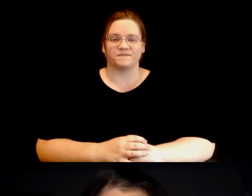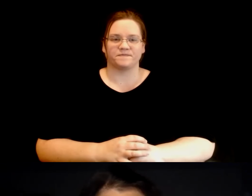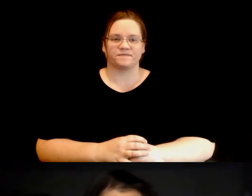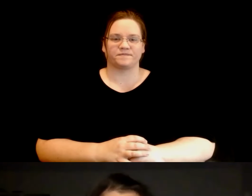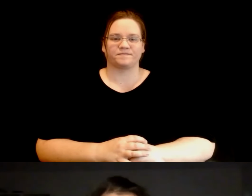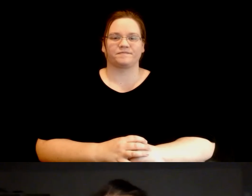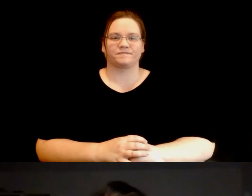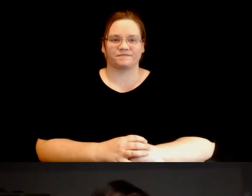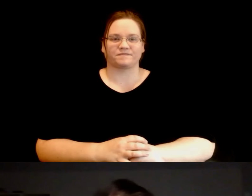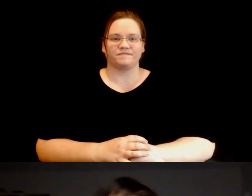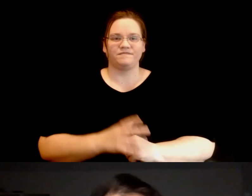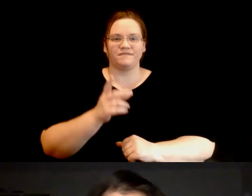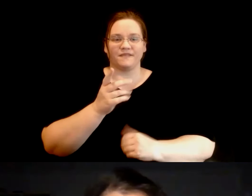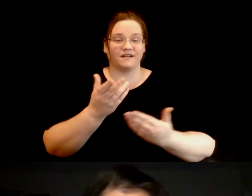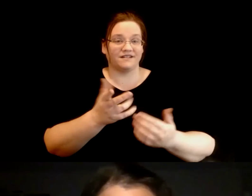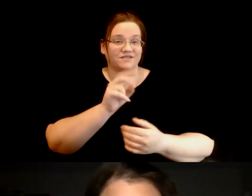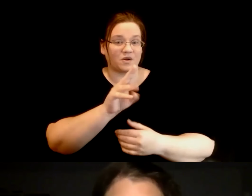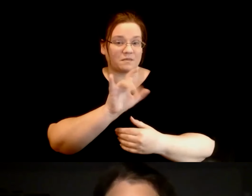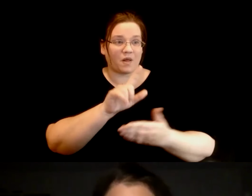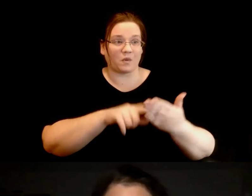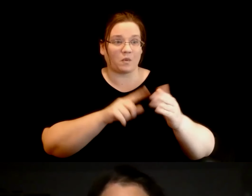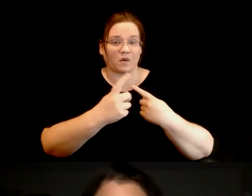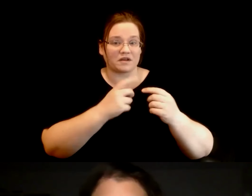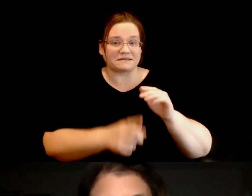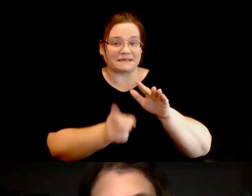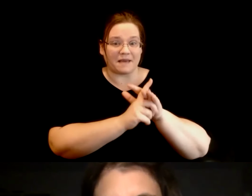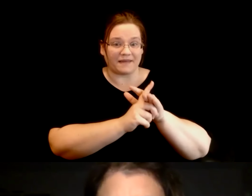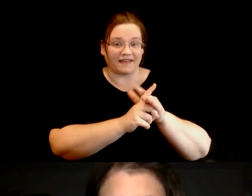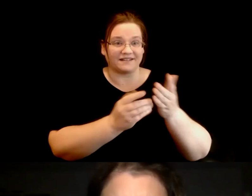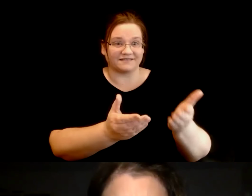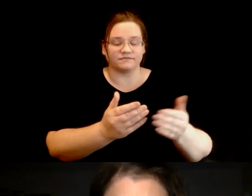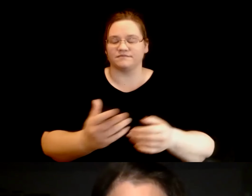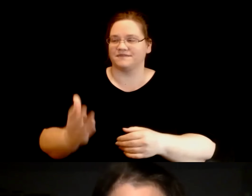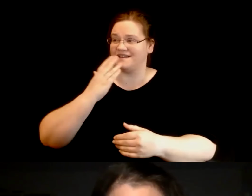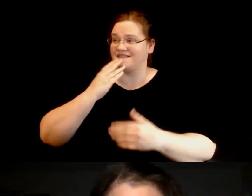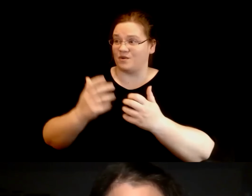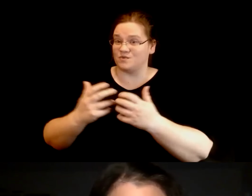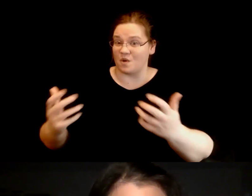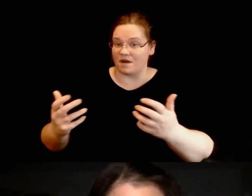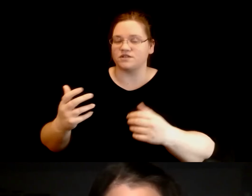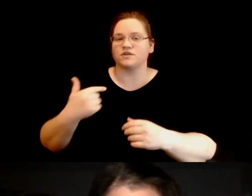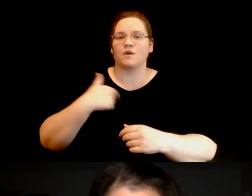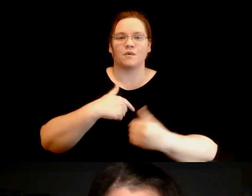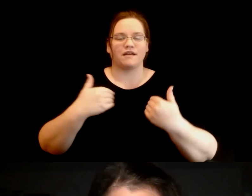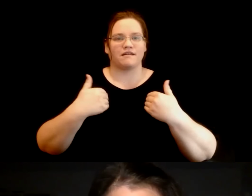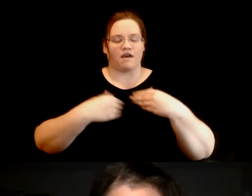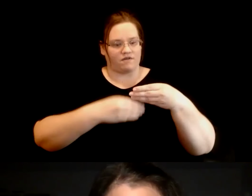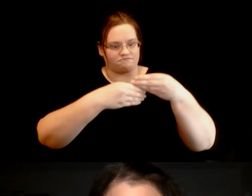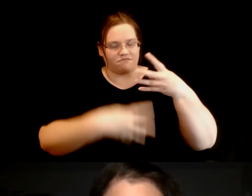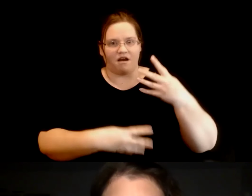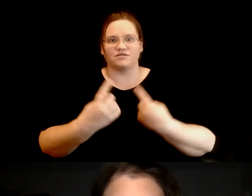All right, Dr. Bell, what questions came in? Yeah, so I'm gonna thank you so much. And we have a bunch of